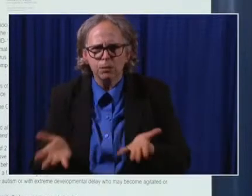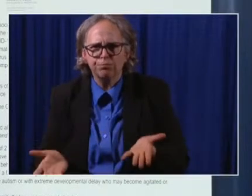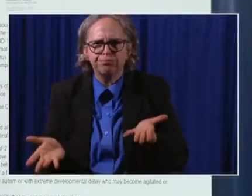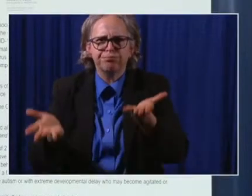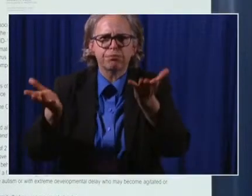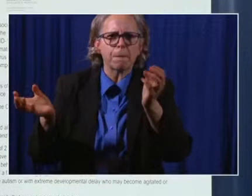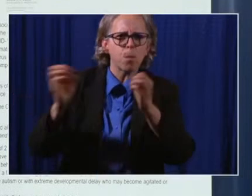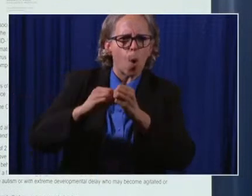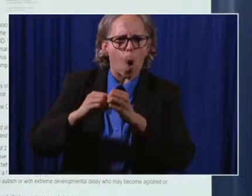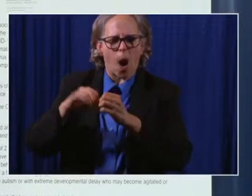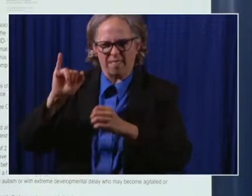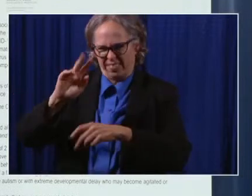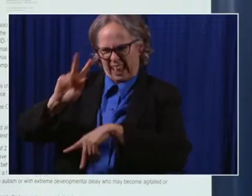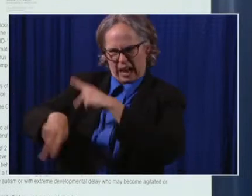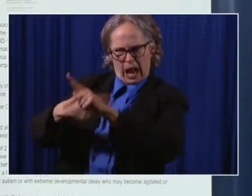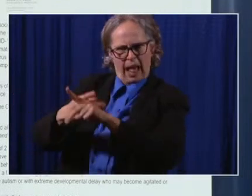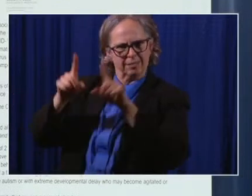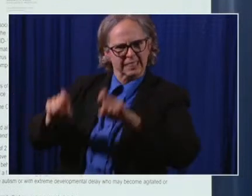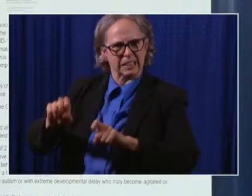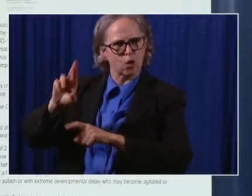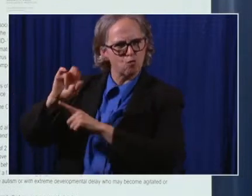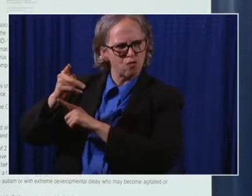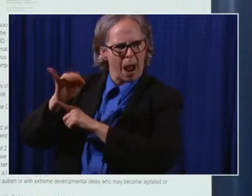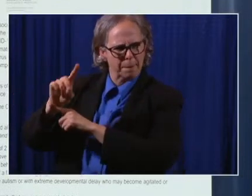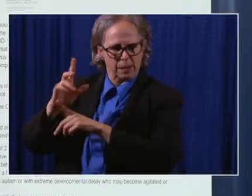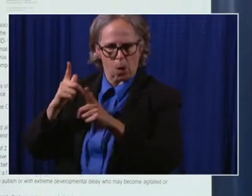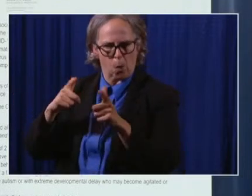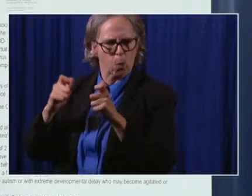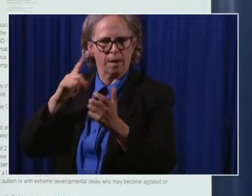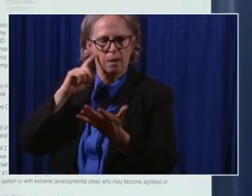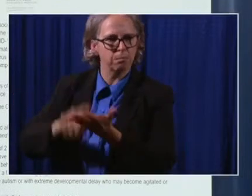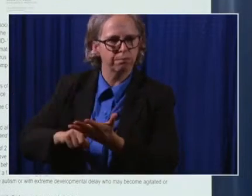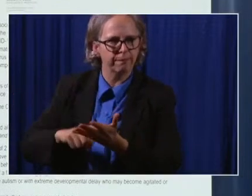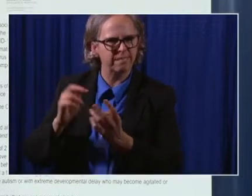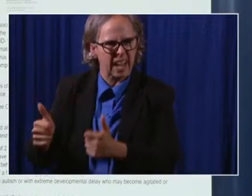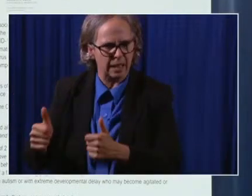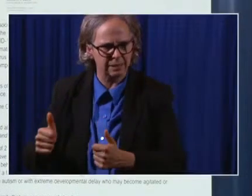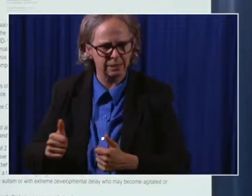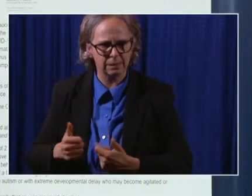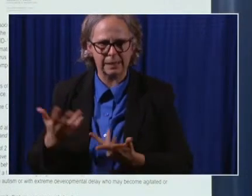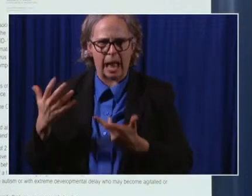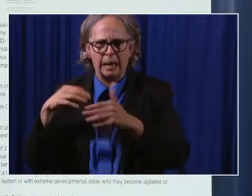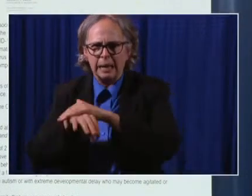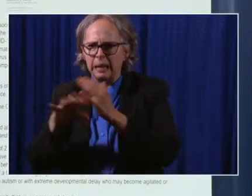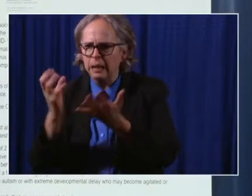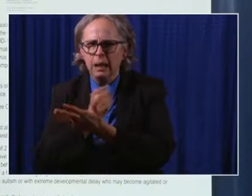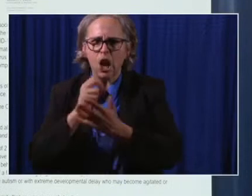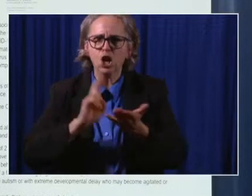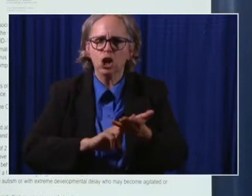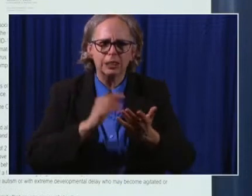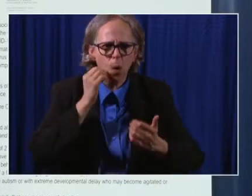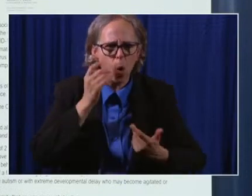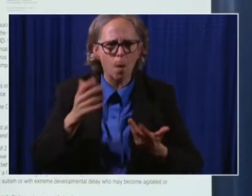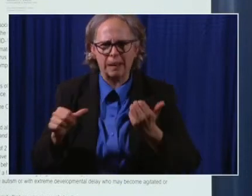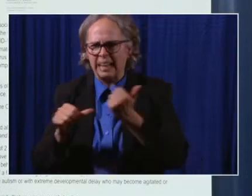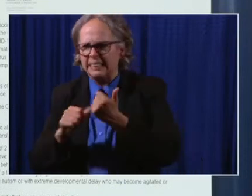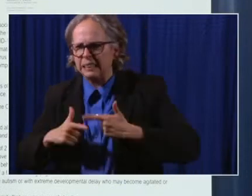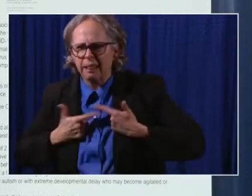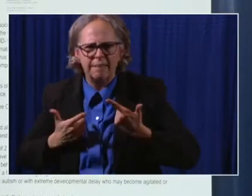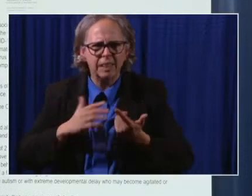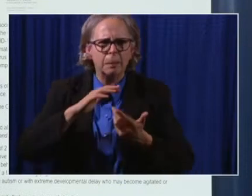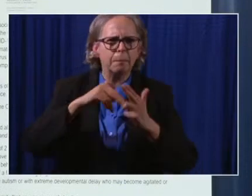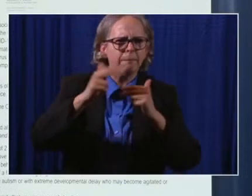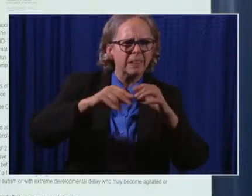times, expand testing in congregate settings such as nursing homes, assisted living facilities, and to make testing more accessible for the